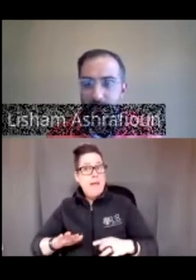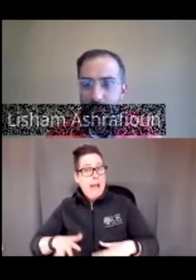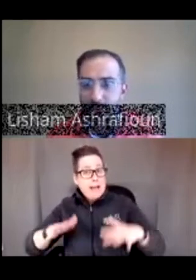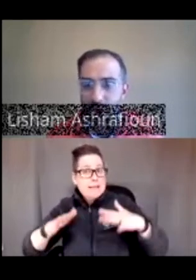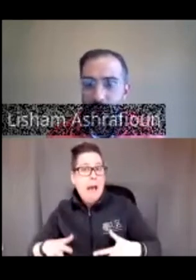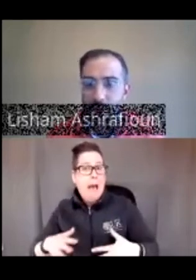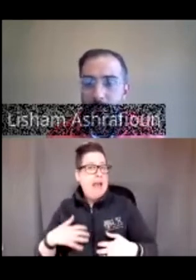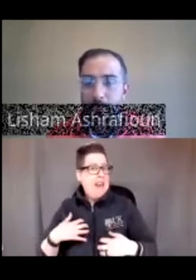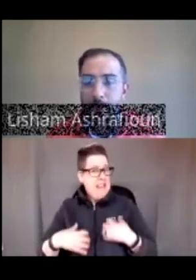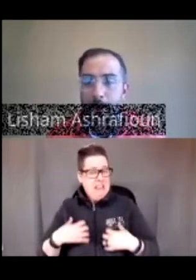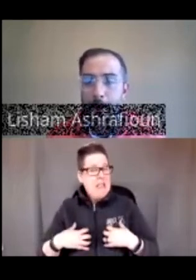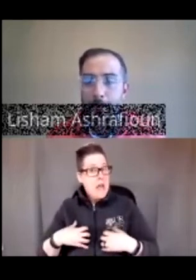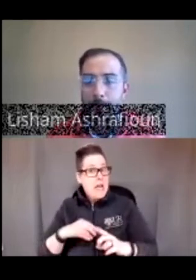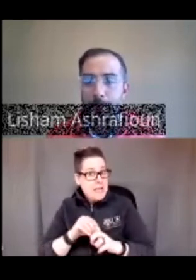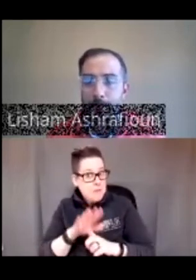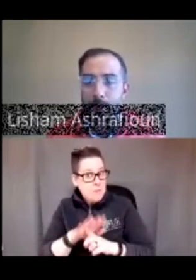or discomfort